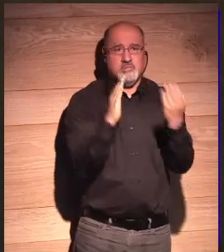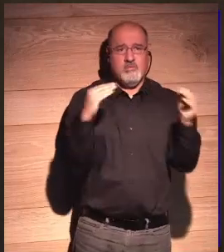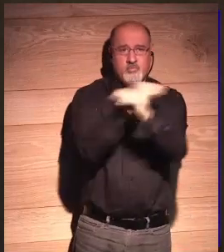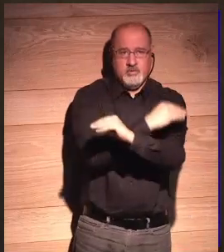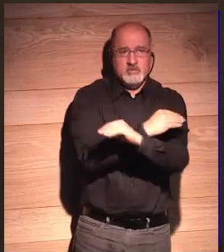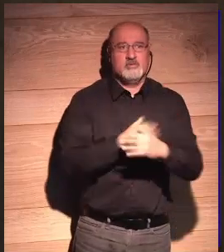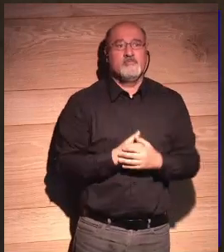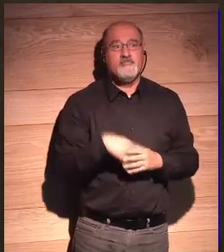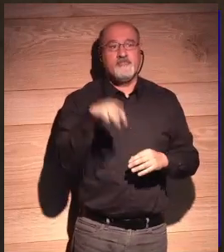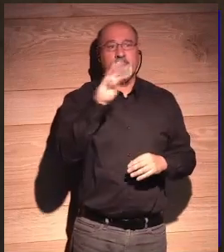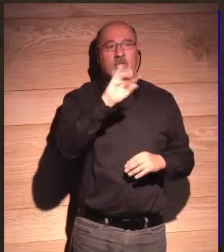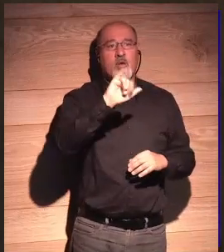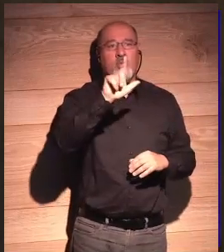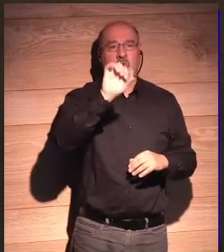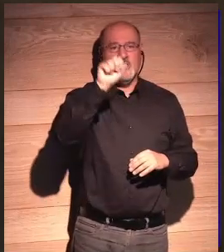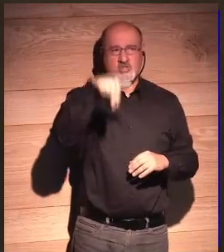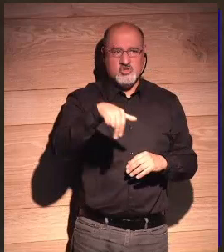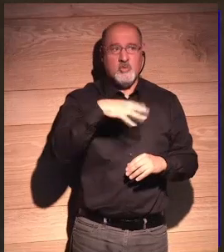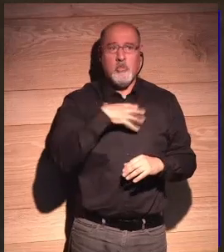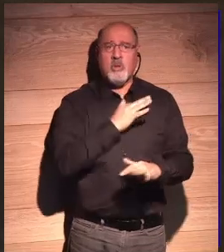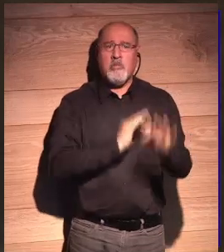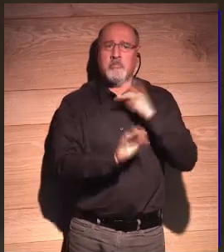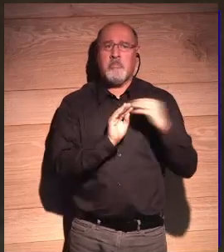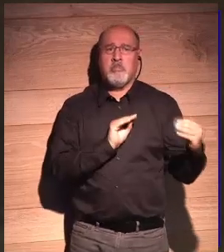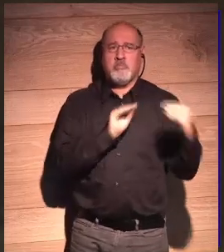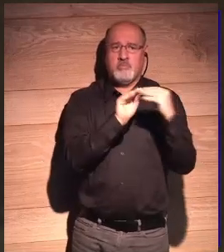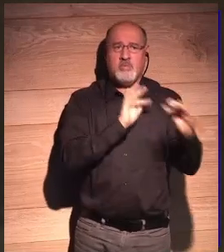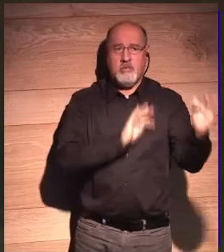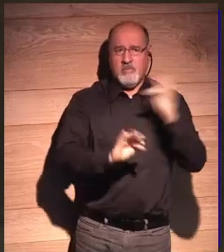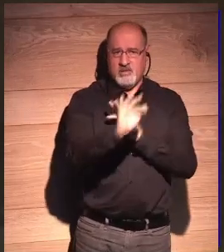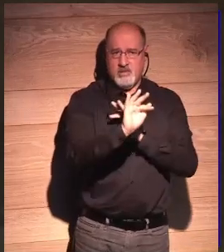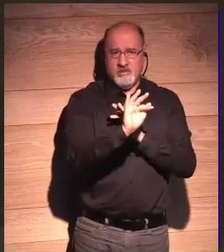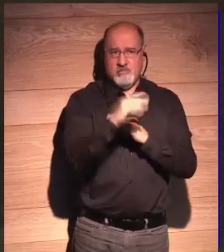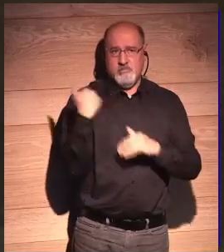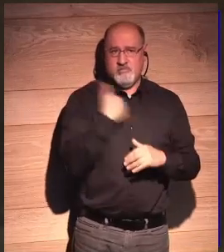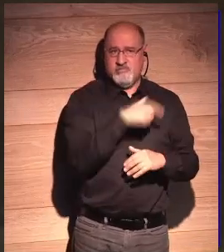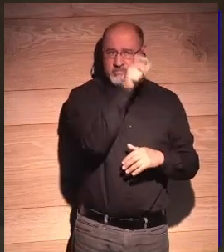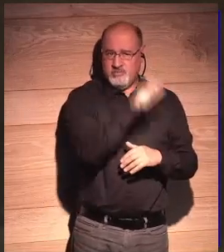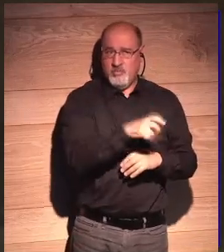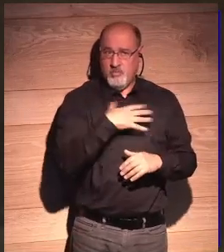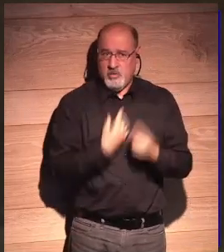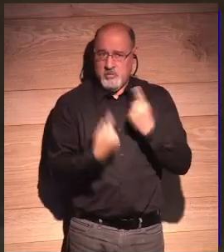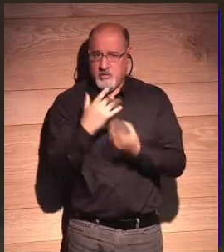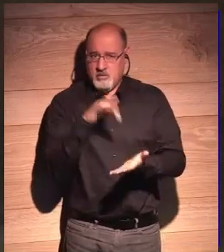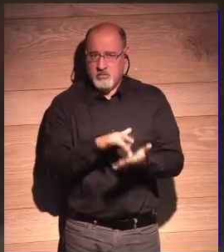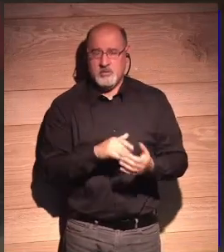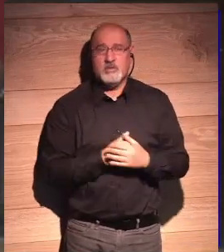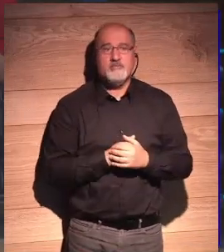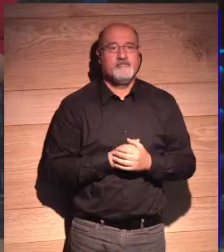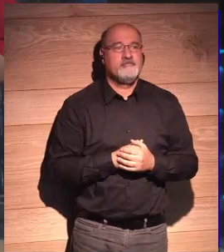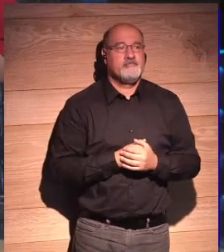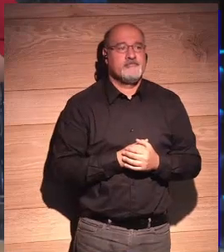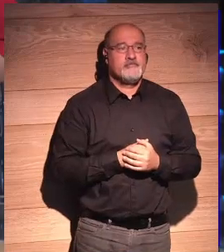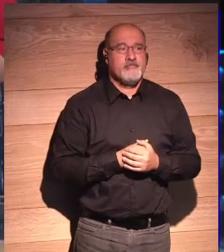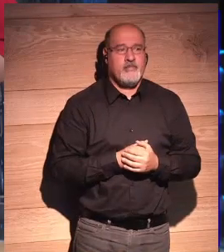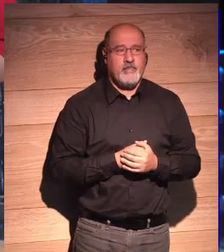maybe you might say I'm crazy, but I think Wilson is a person with whom we can empathize at some point, can't we? That may